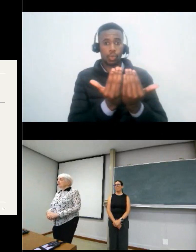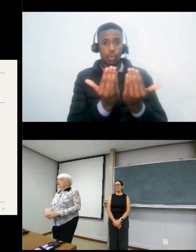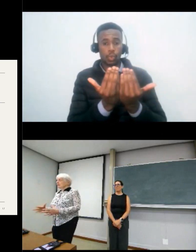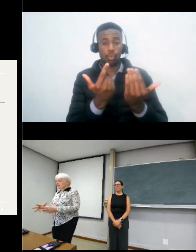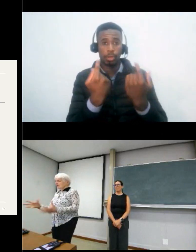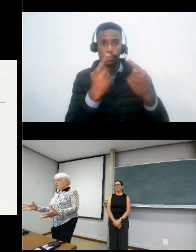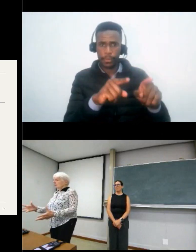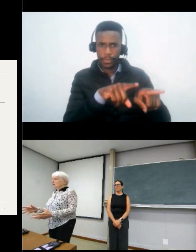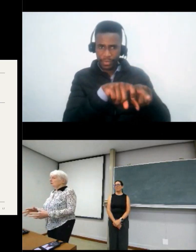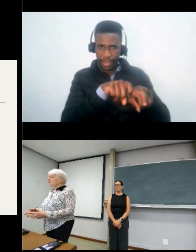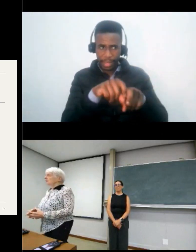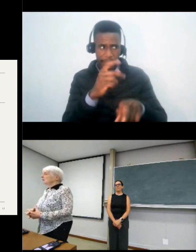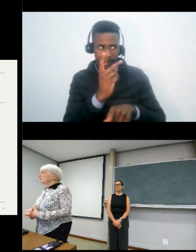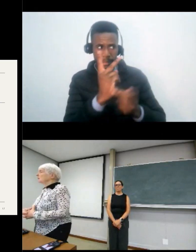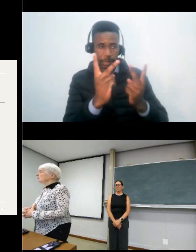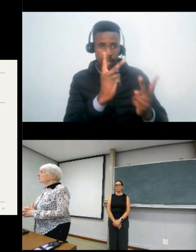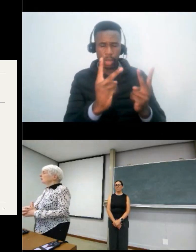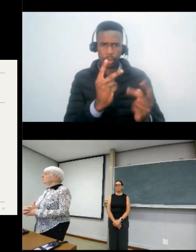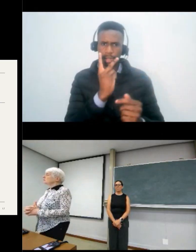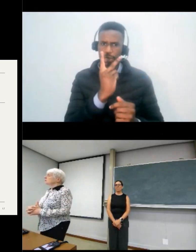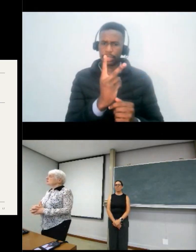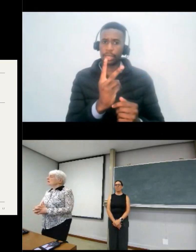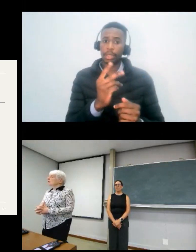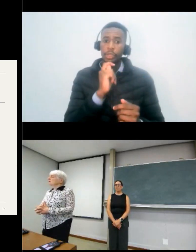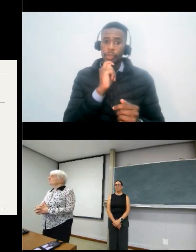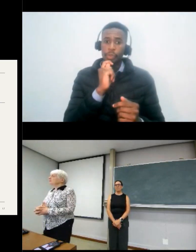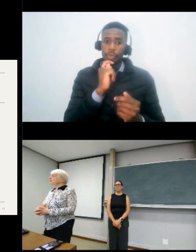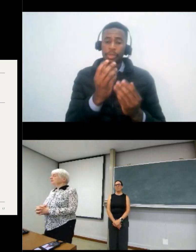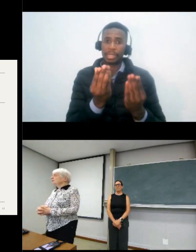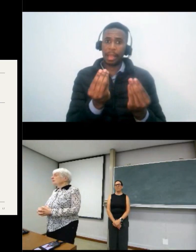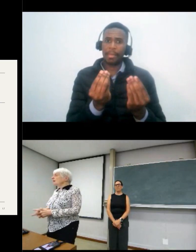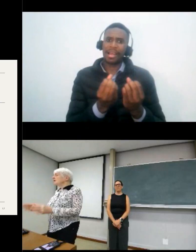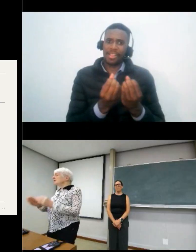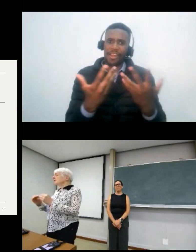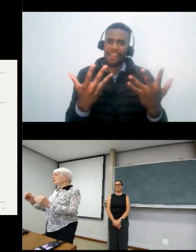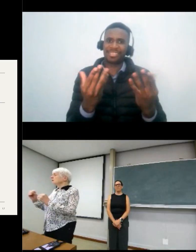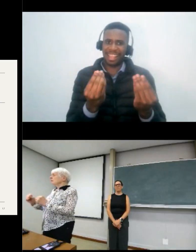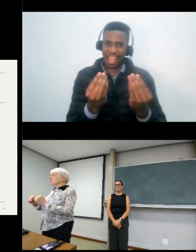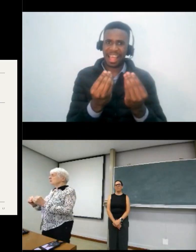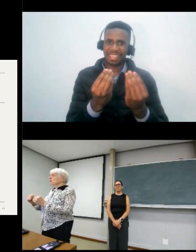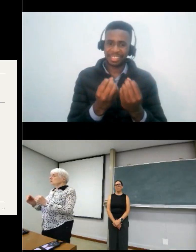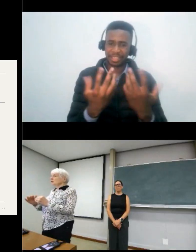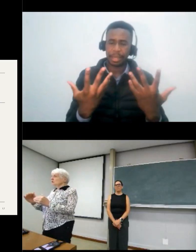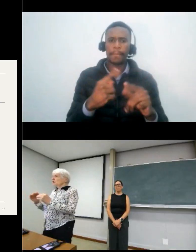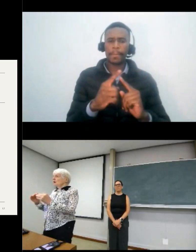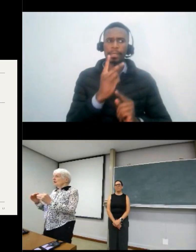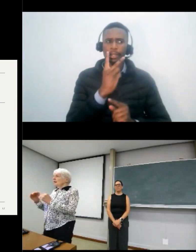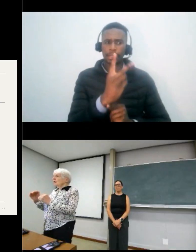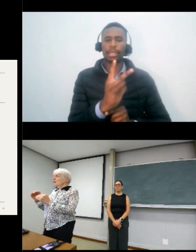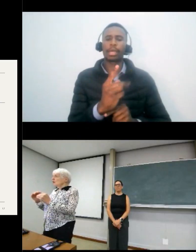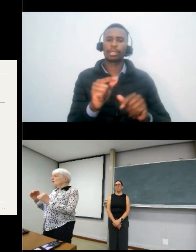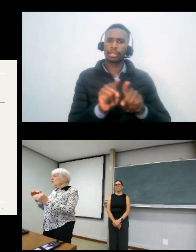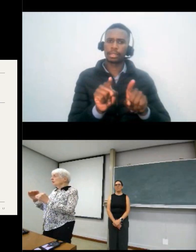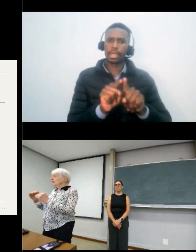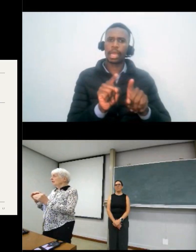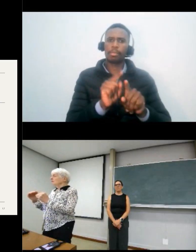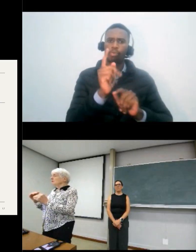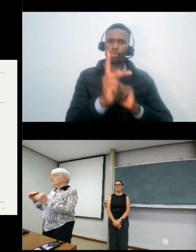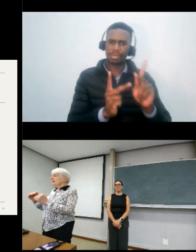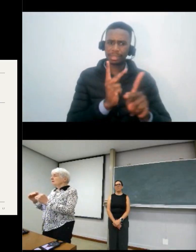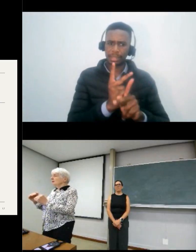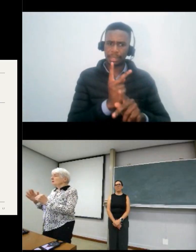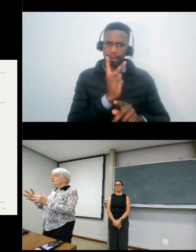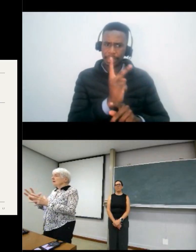was, this is quite a lot of figures, but it was the exact repetitions was quite low,